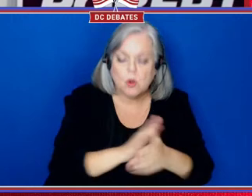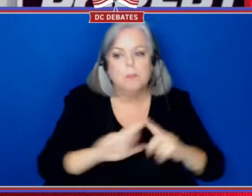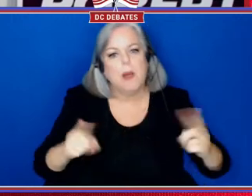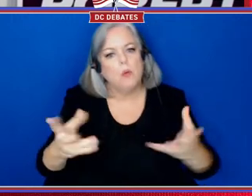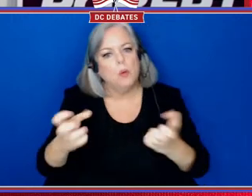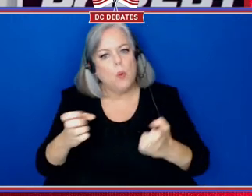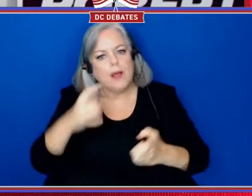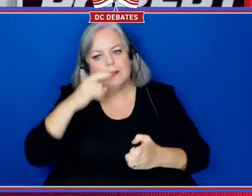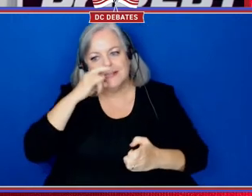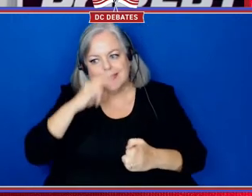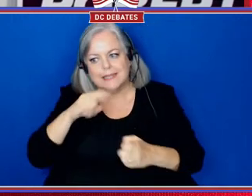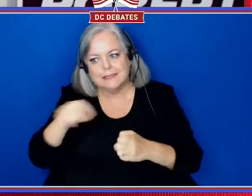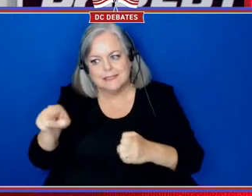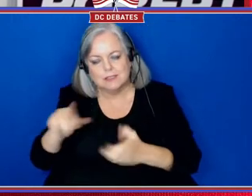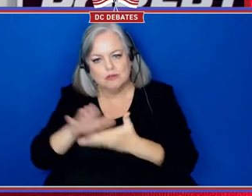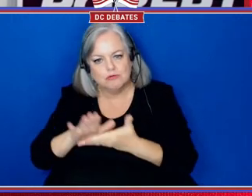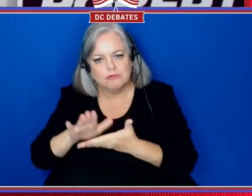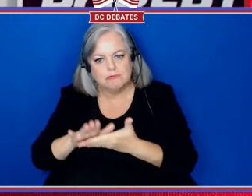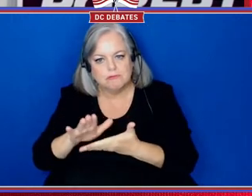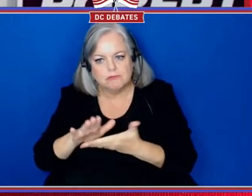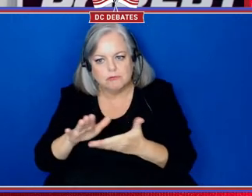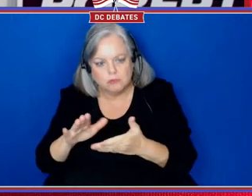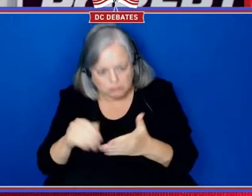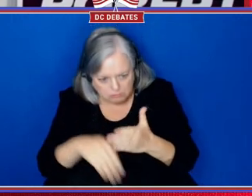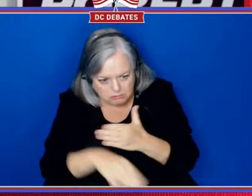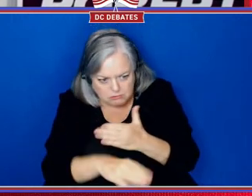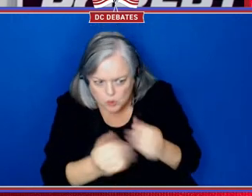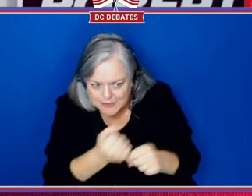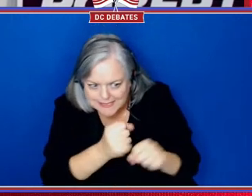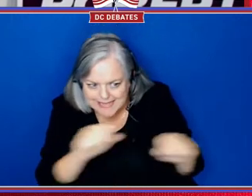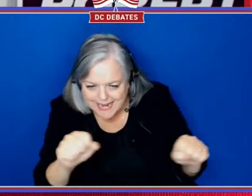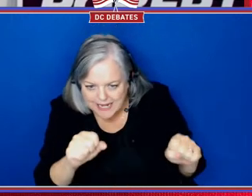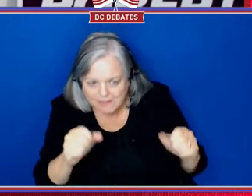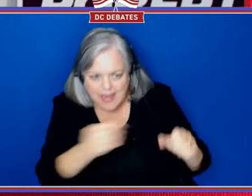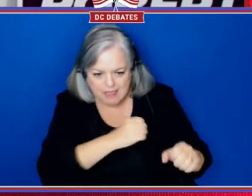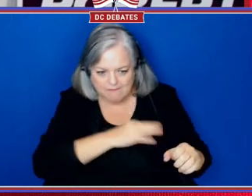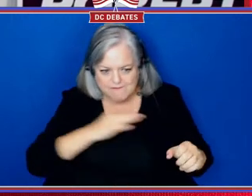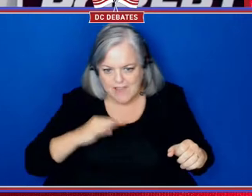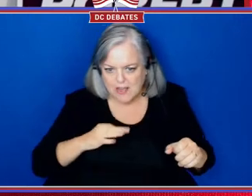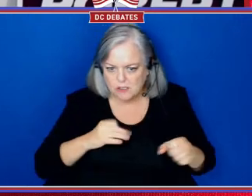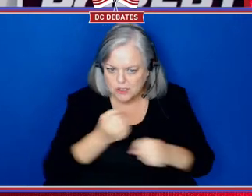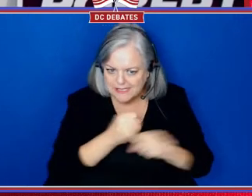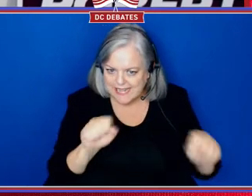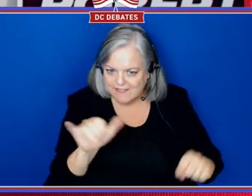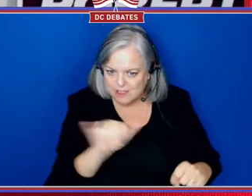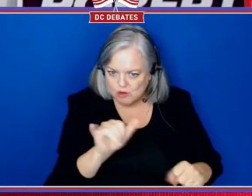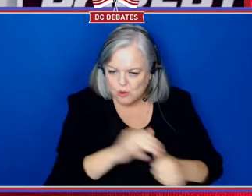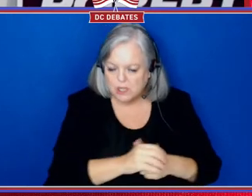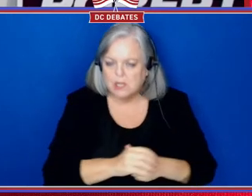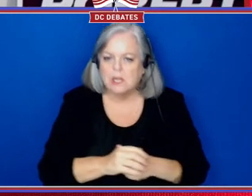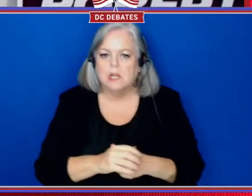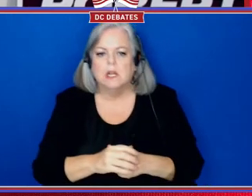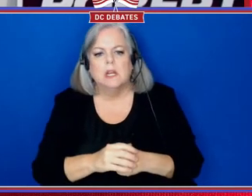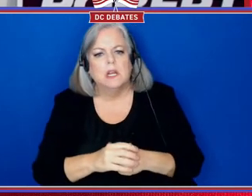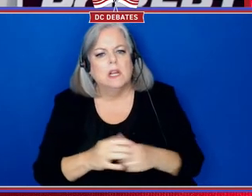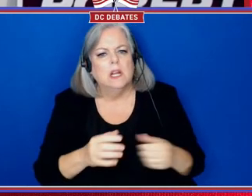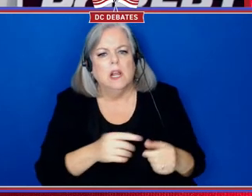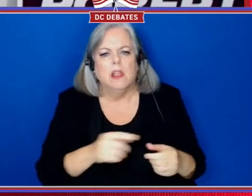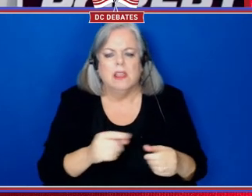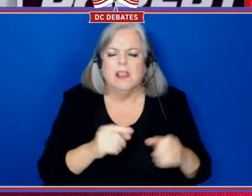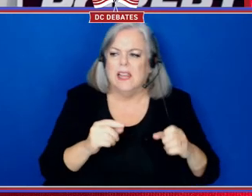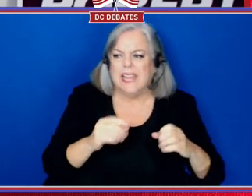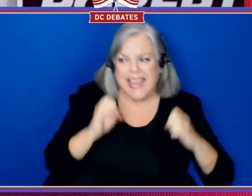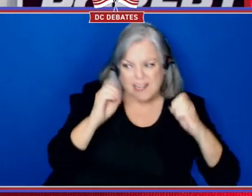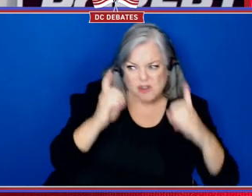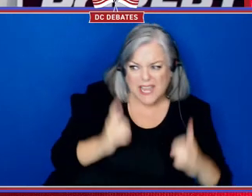well. What we had were families and teachers who were begging us to listen to them because the mayor would not. So